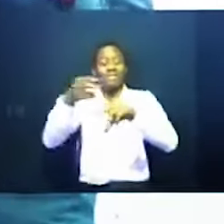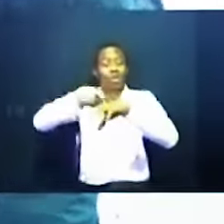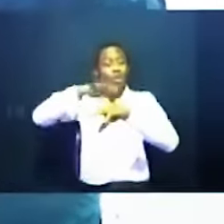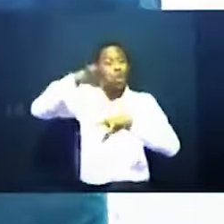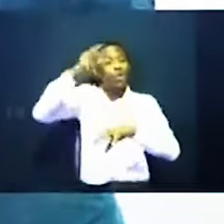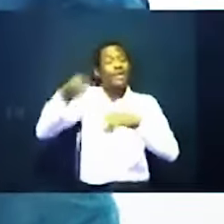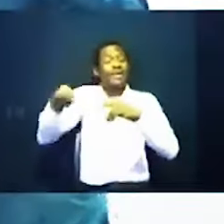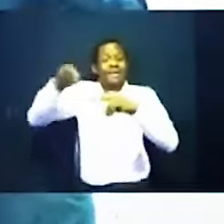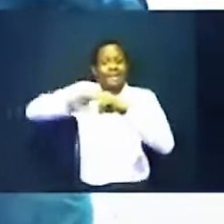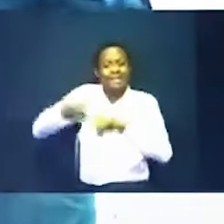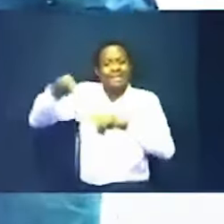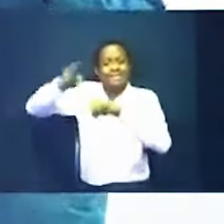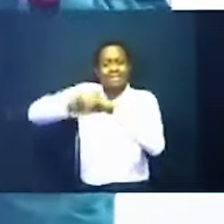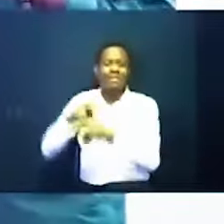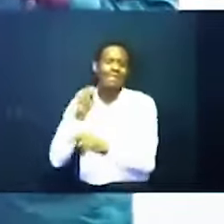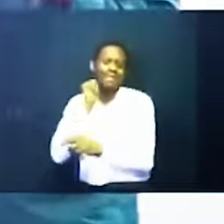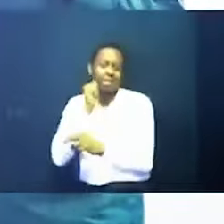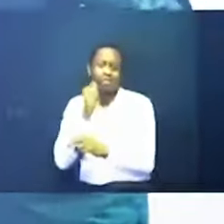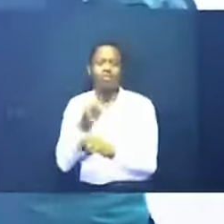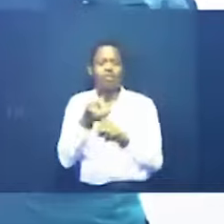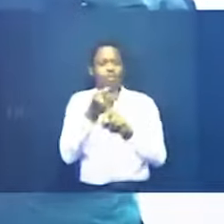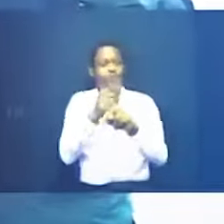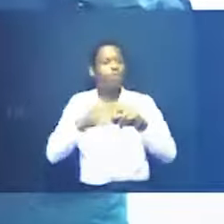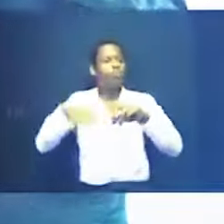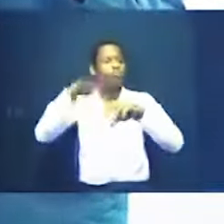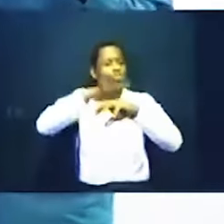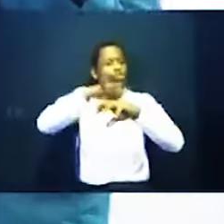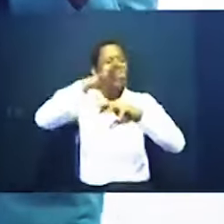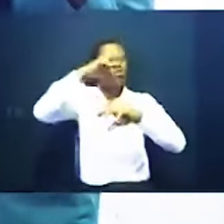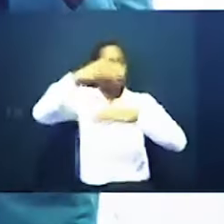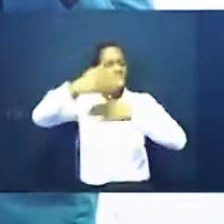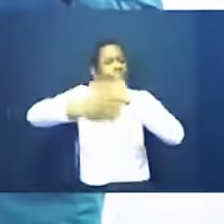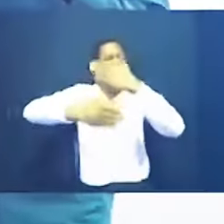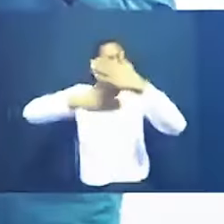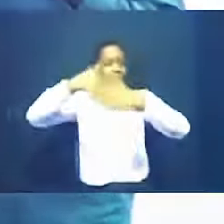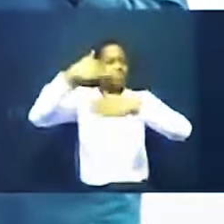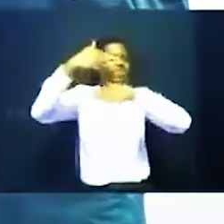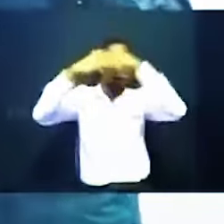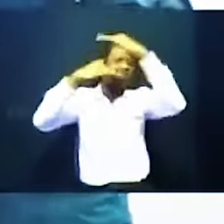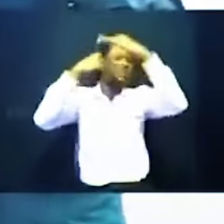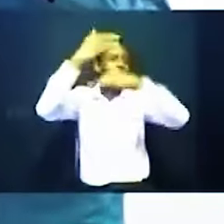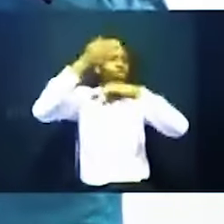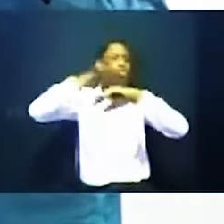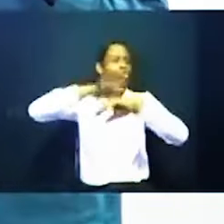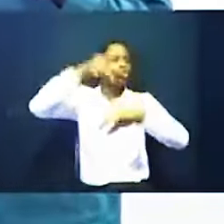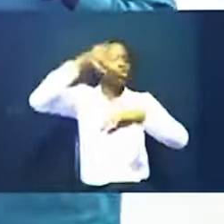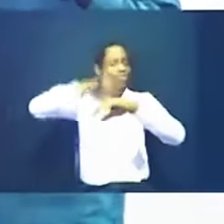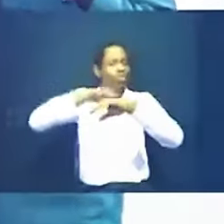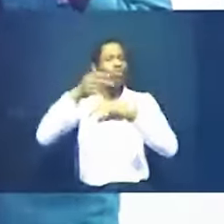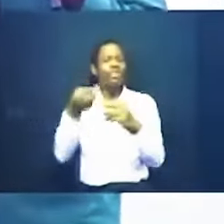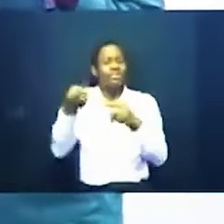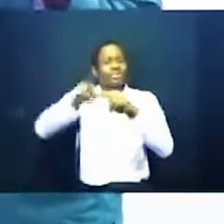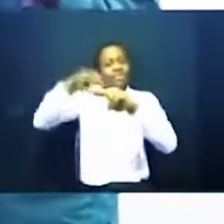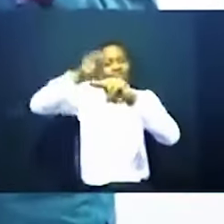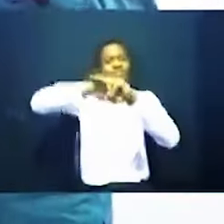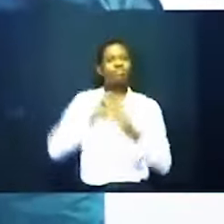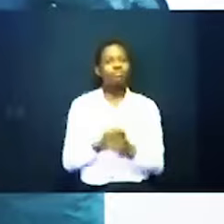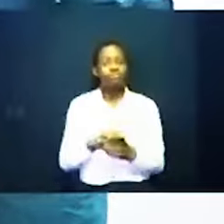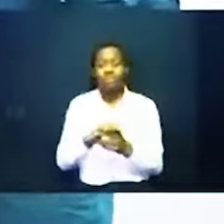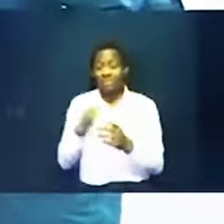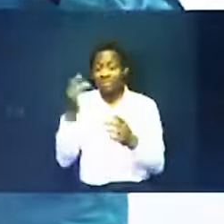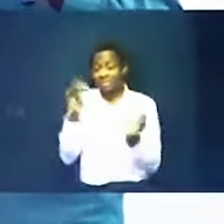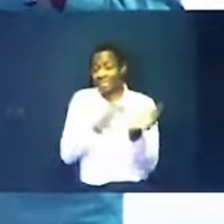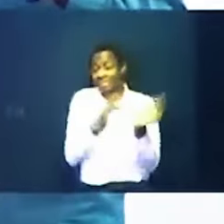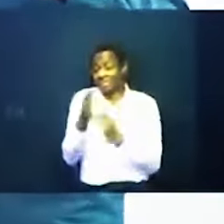glory from glory to glory from glory to glory his life and